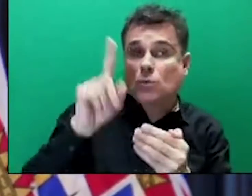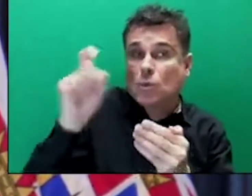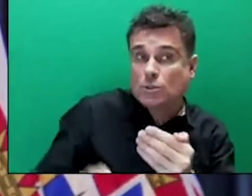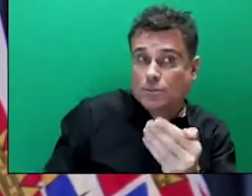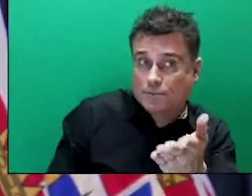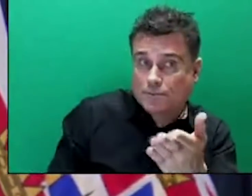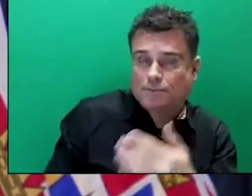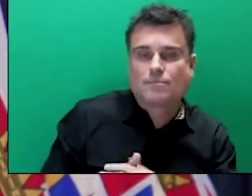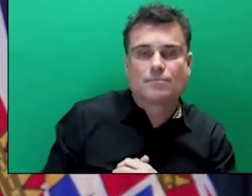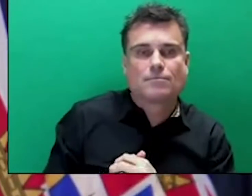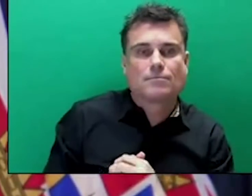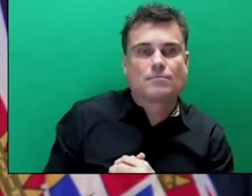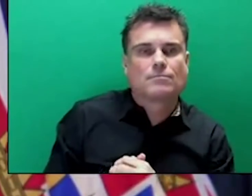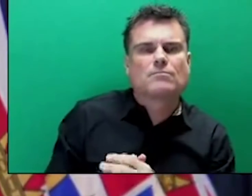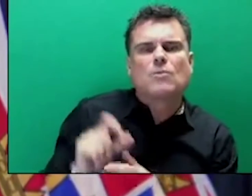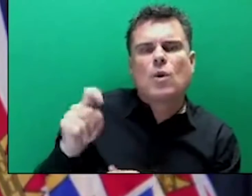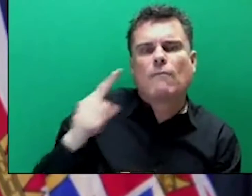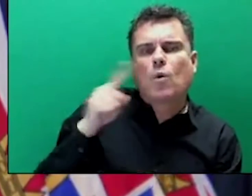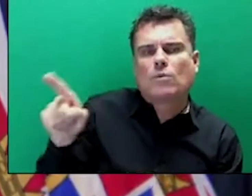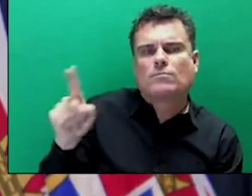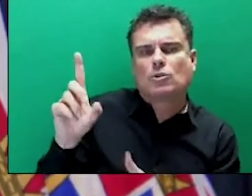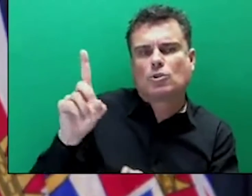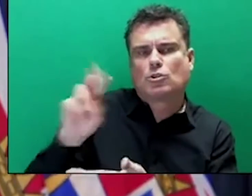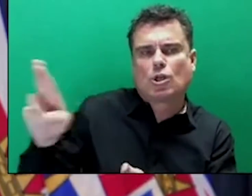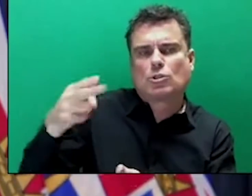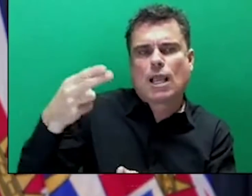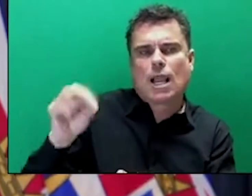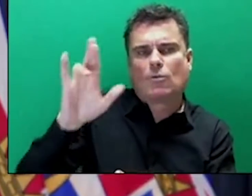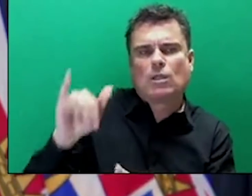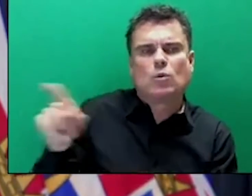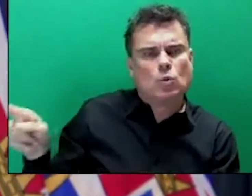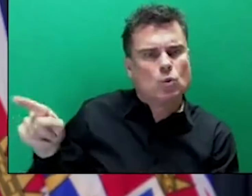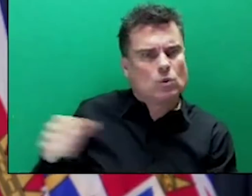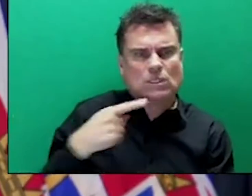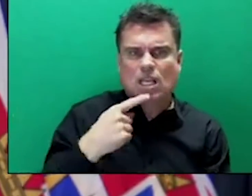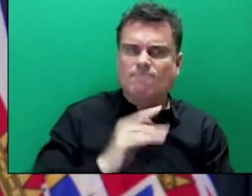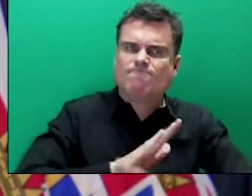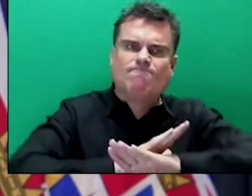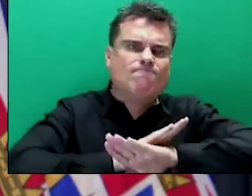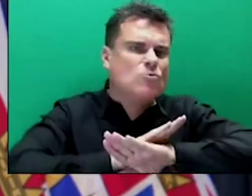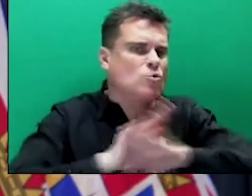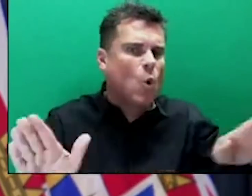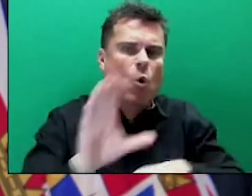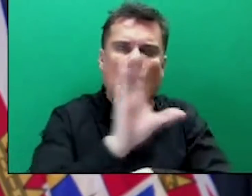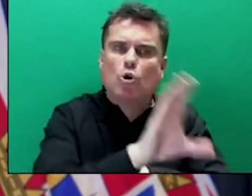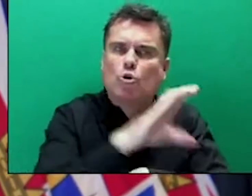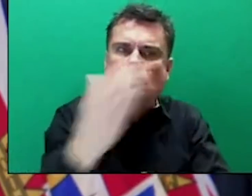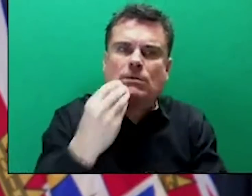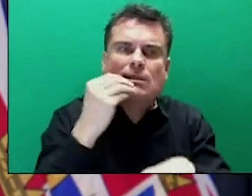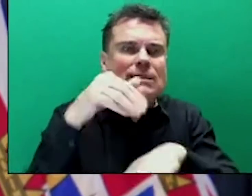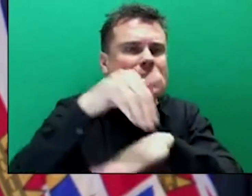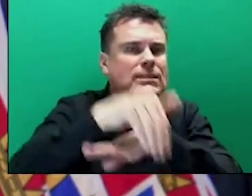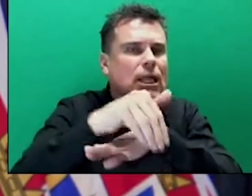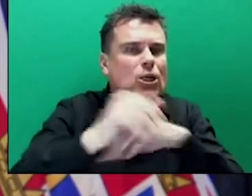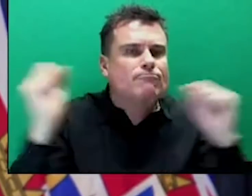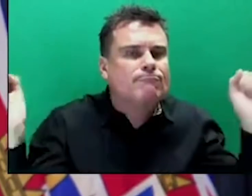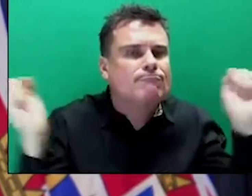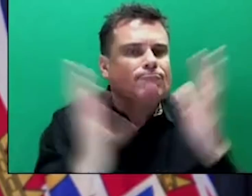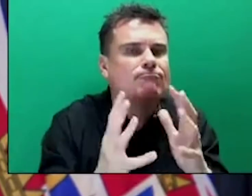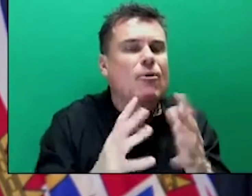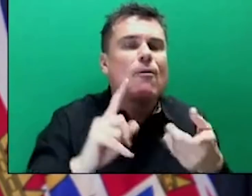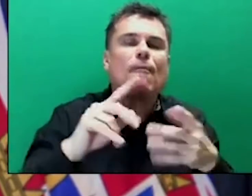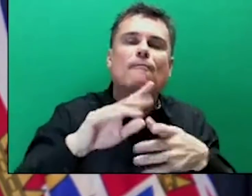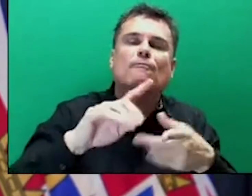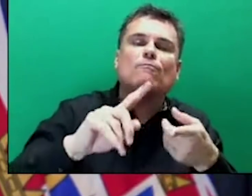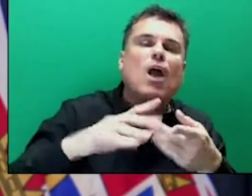Oh, hi, Dr. Henry. Just confirming, you are saying no Christmas dinner with anyone outside of your household, no eating at restaurants with anyone outside your